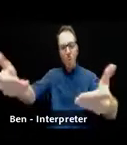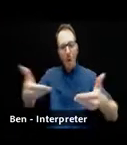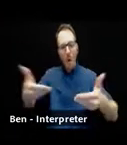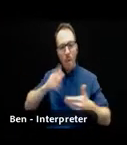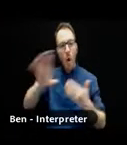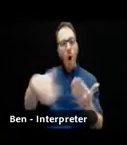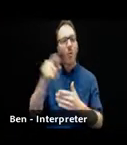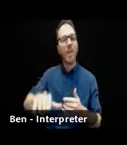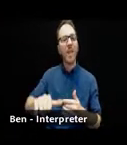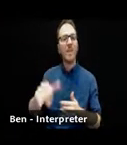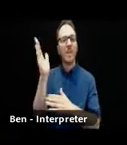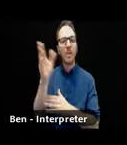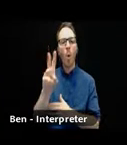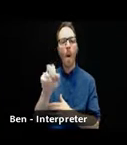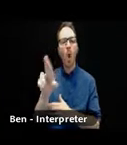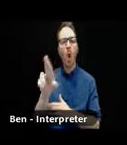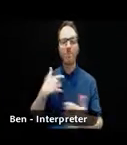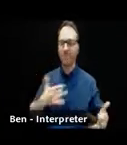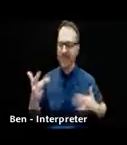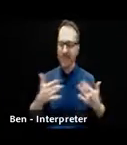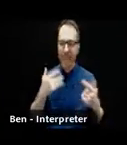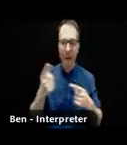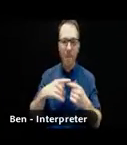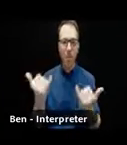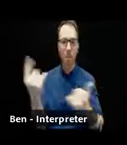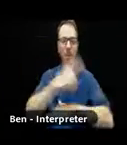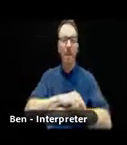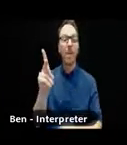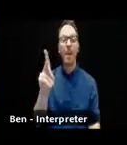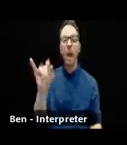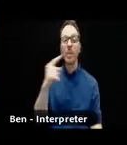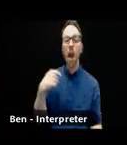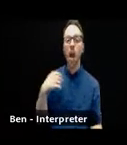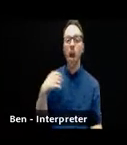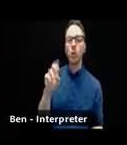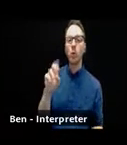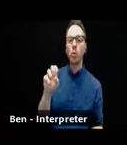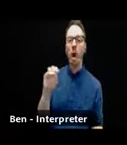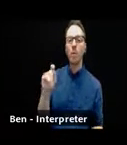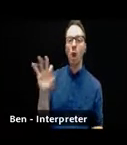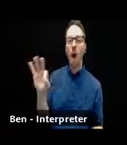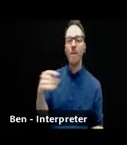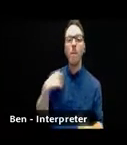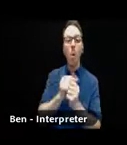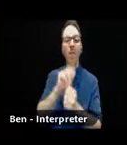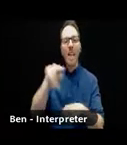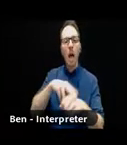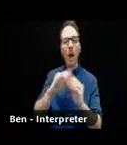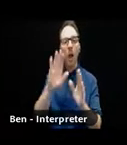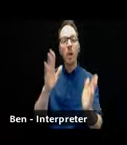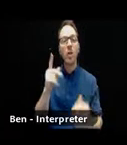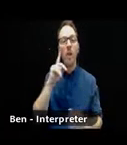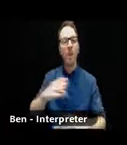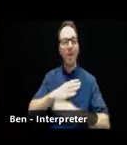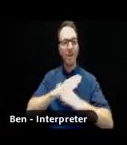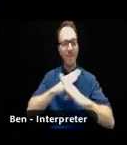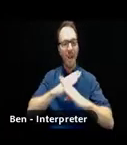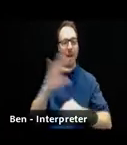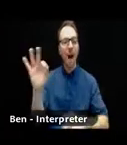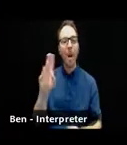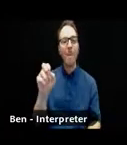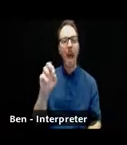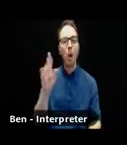webinar today. I'm very excited about it. As Carrie said, I'm Sue Ostoff, and I'm with the National Clearinghouse for the Defense of Battered Women, and we're